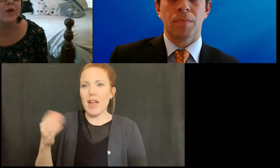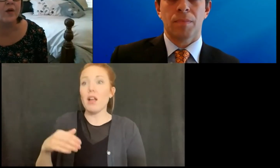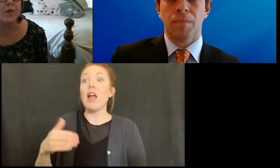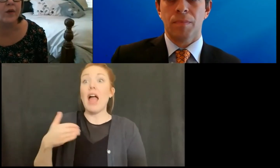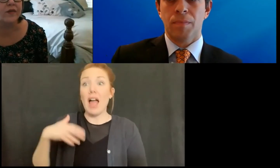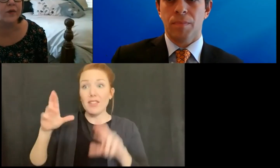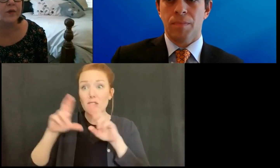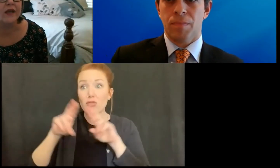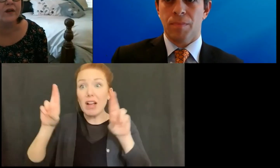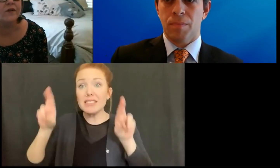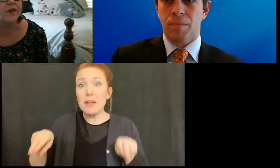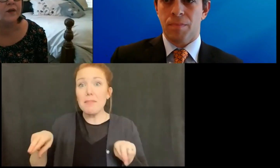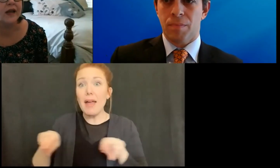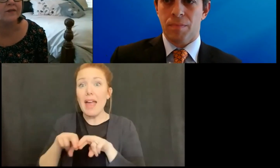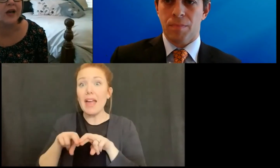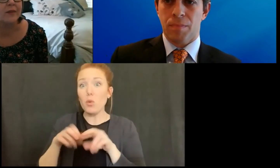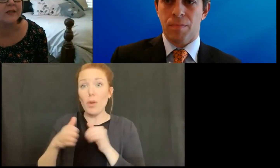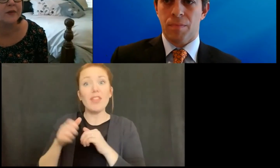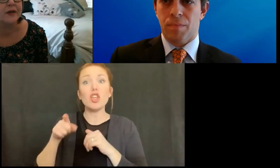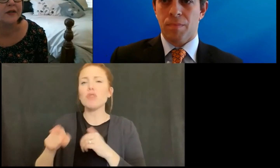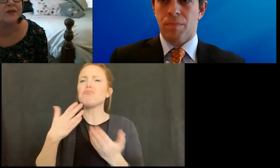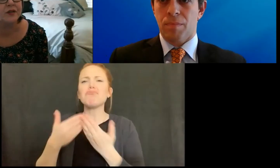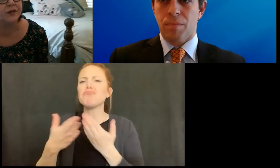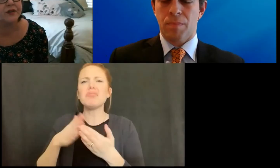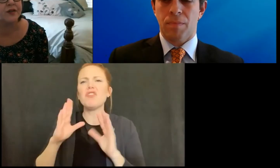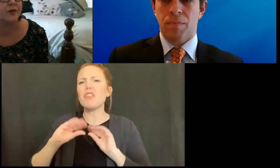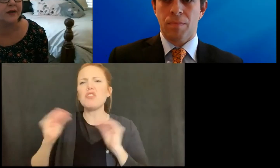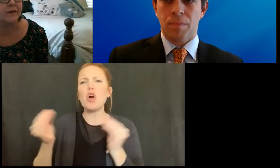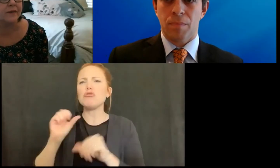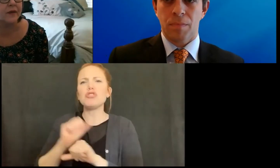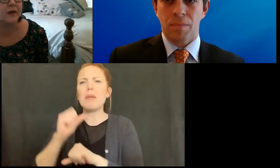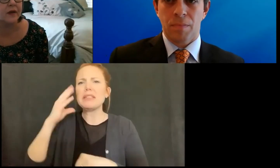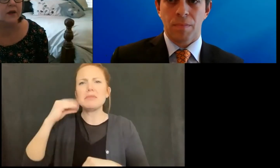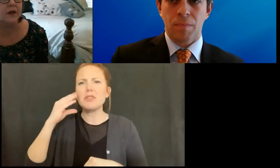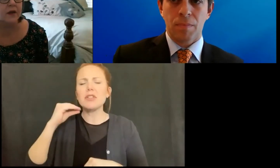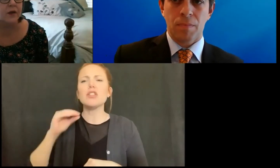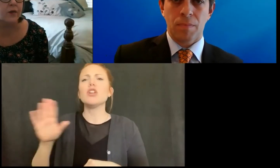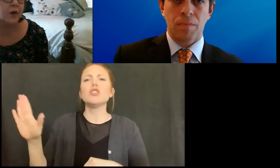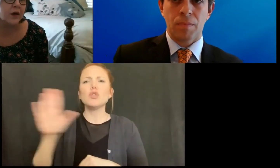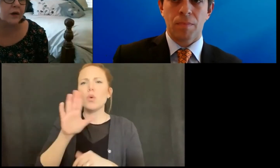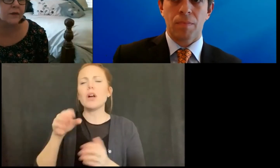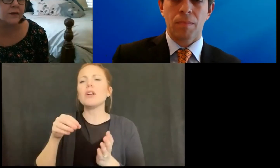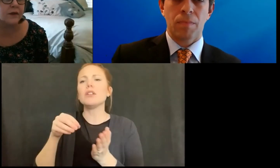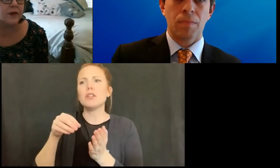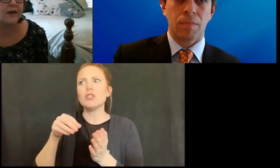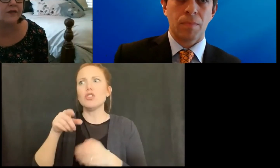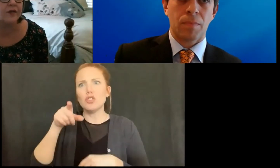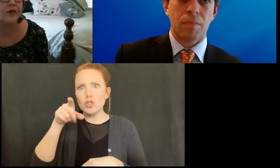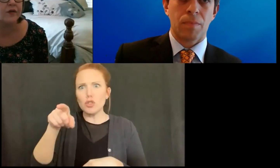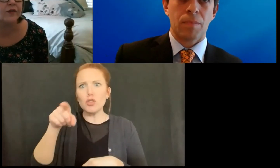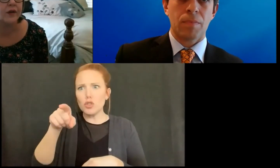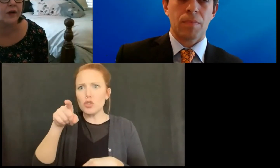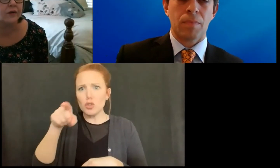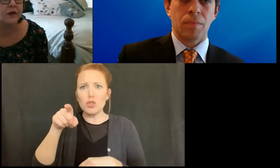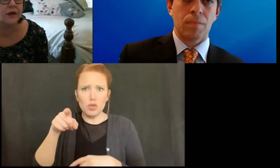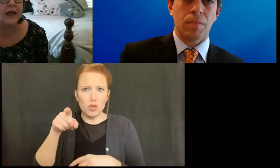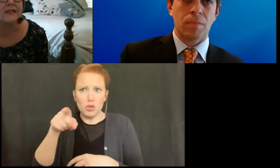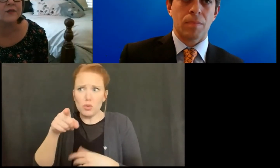resume with you, even if you don't have job experience, you're a student, you work, you have to do